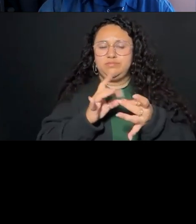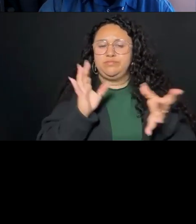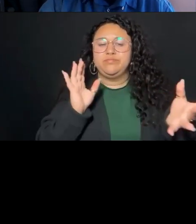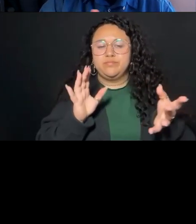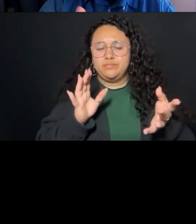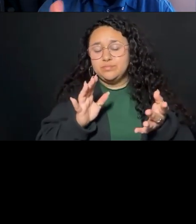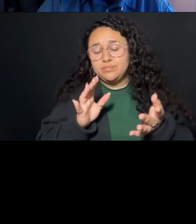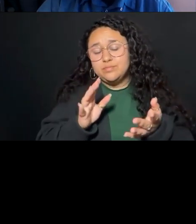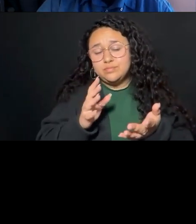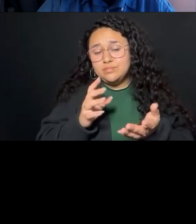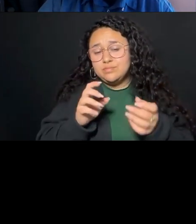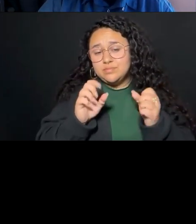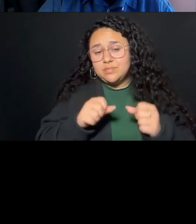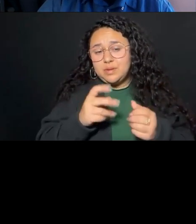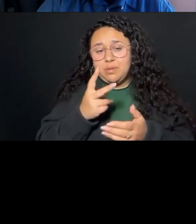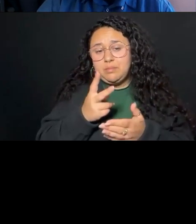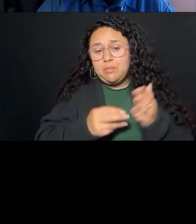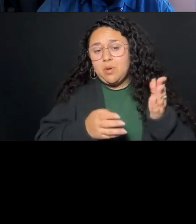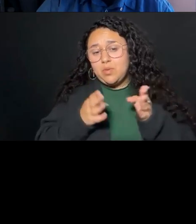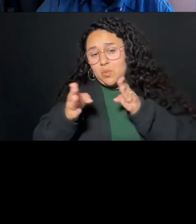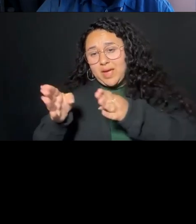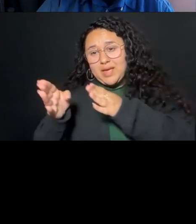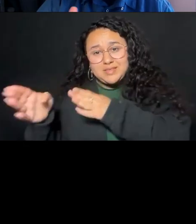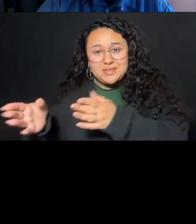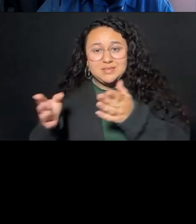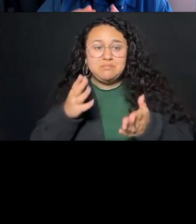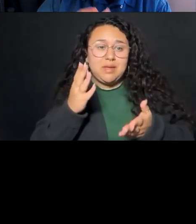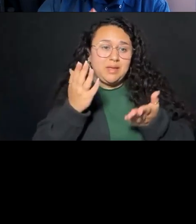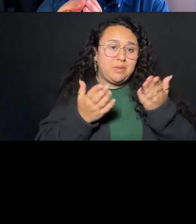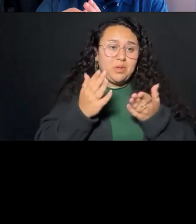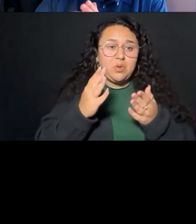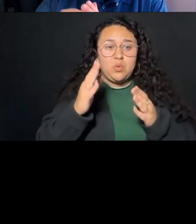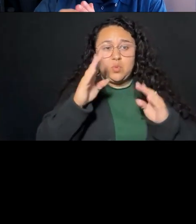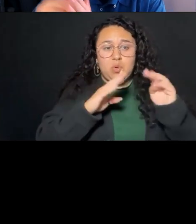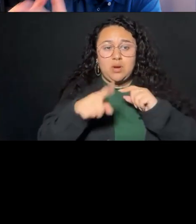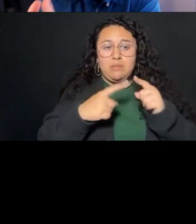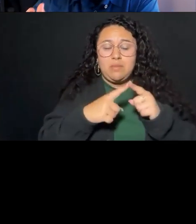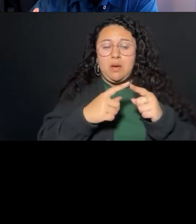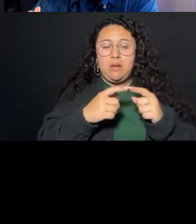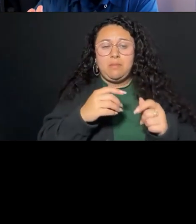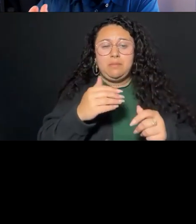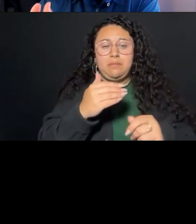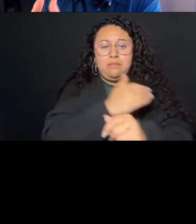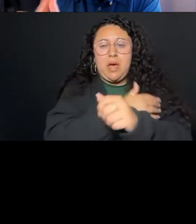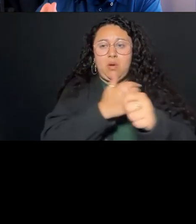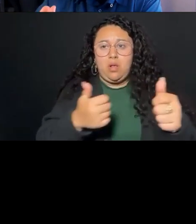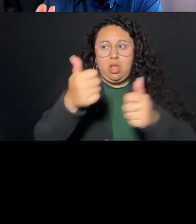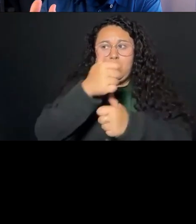both ways, right? They might be worried that, there's some power dynamics around, well, I have to